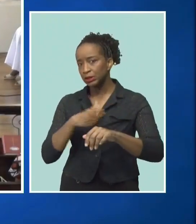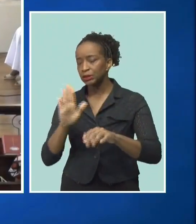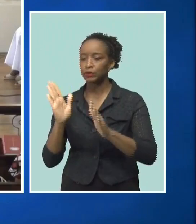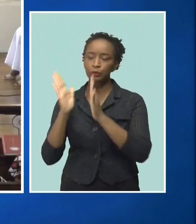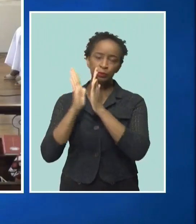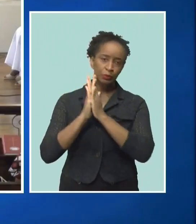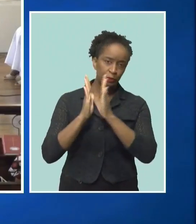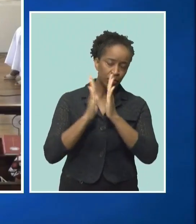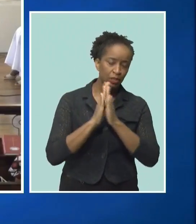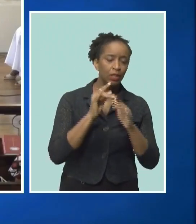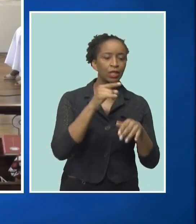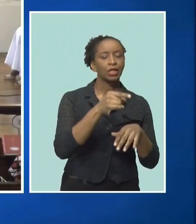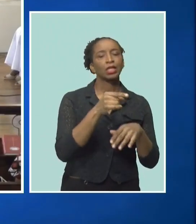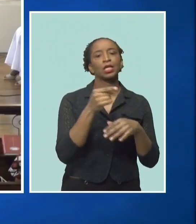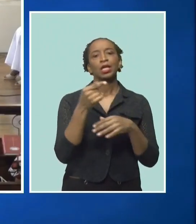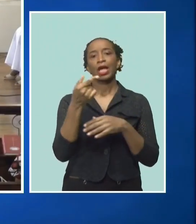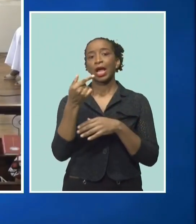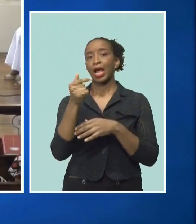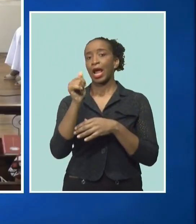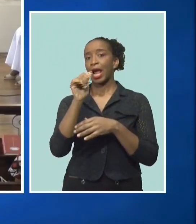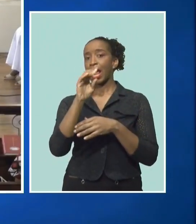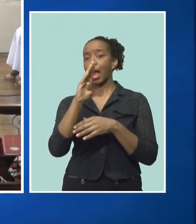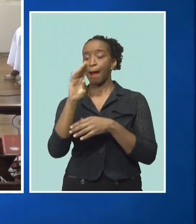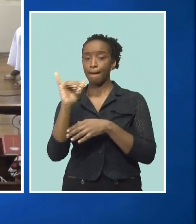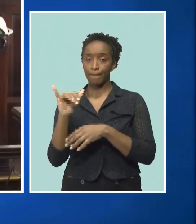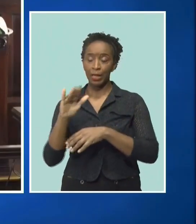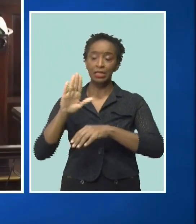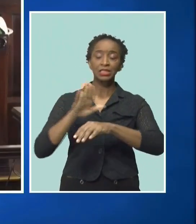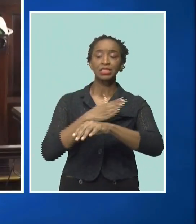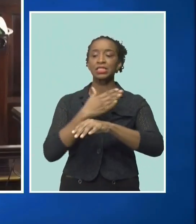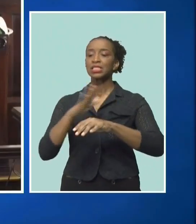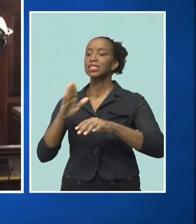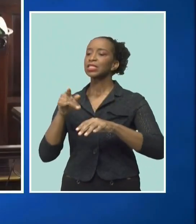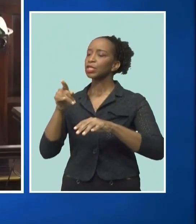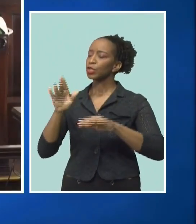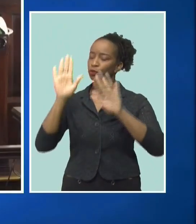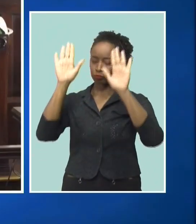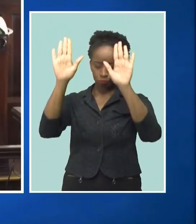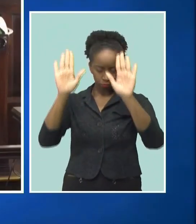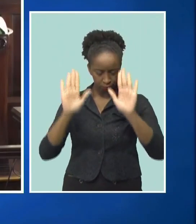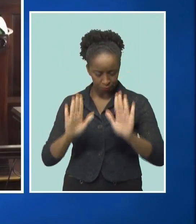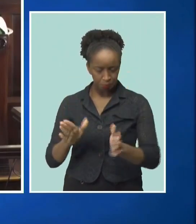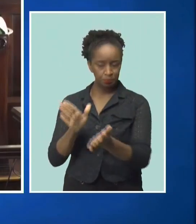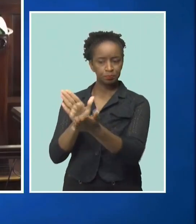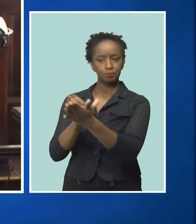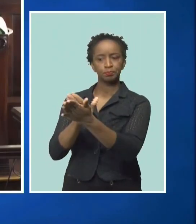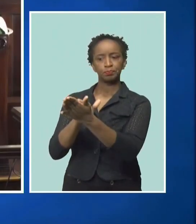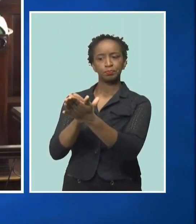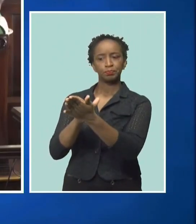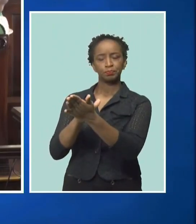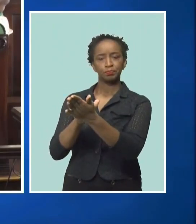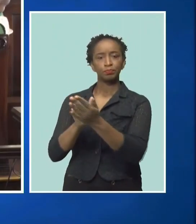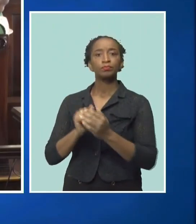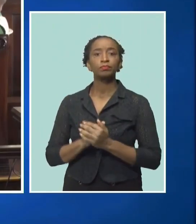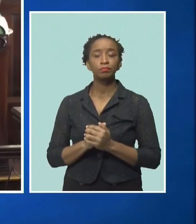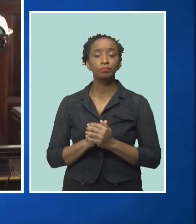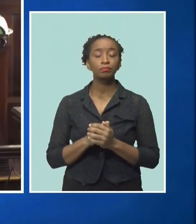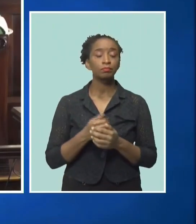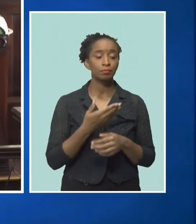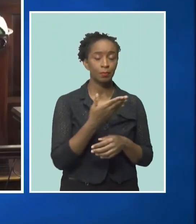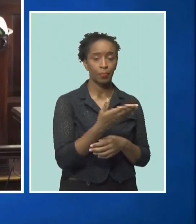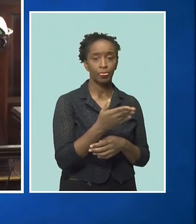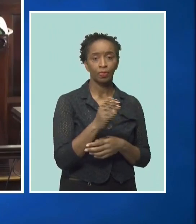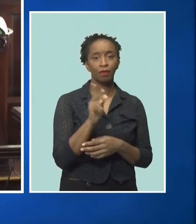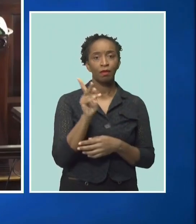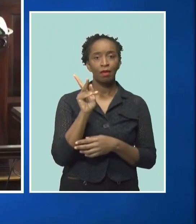sang "Well Done." Former President of the Barbados Senate, Carrie Ann Eiffel, says she developed a closeness with Dean Critchlow from